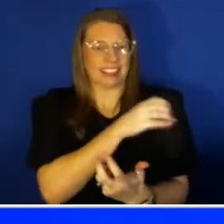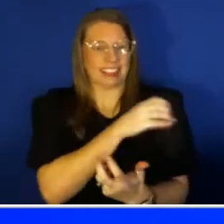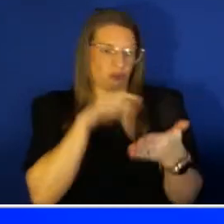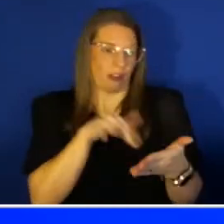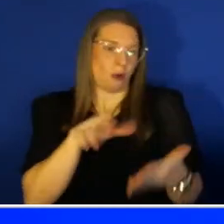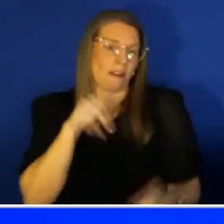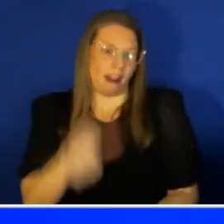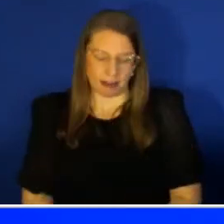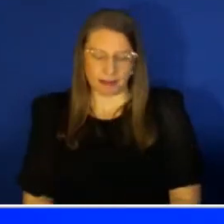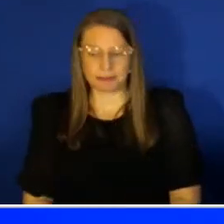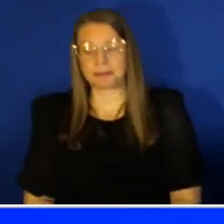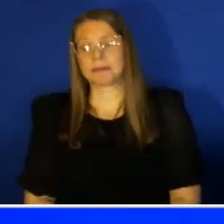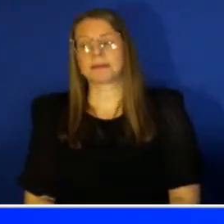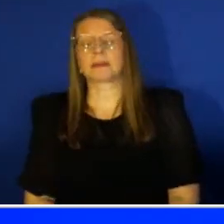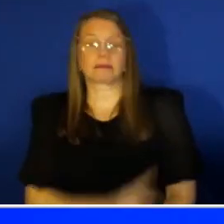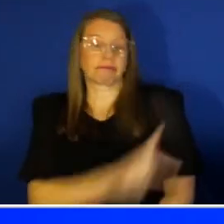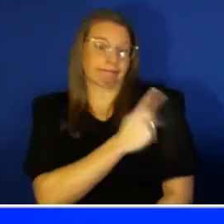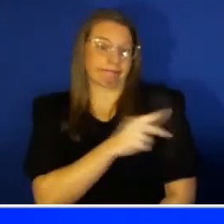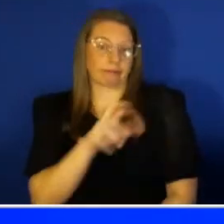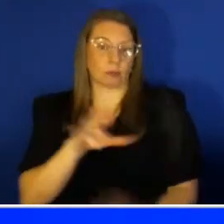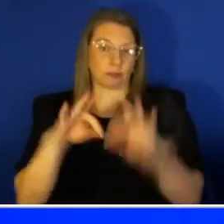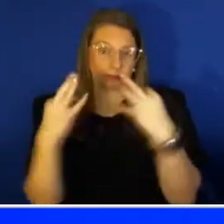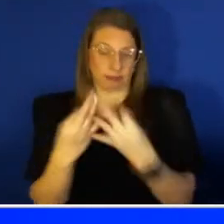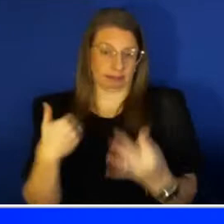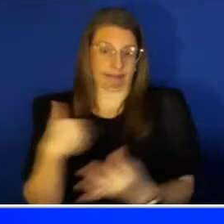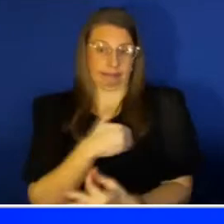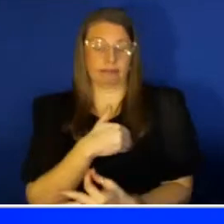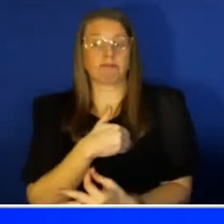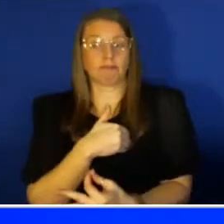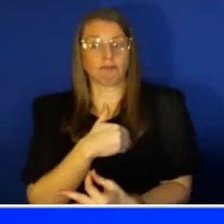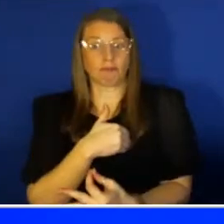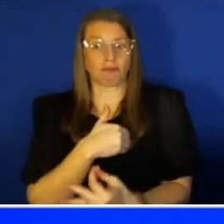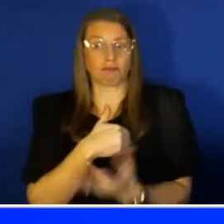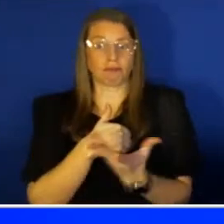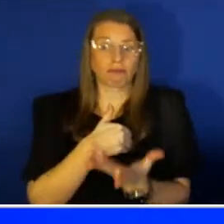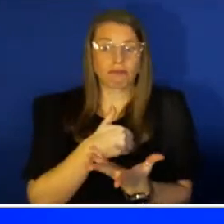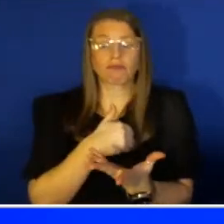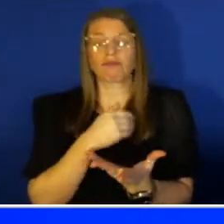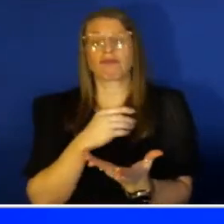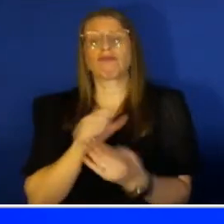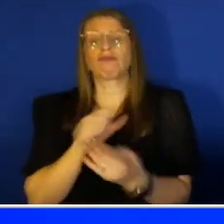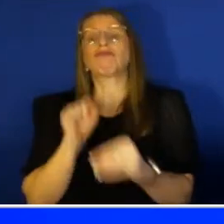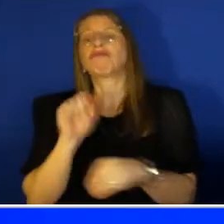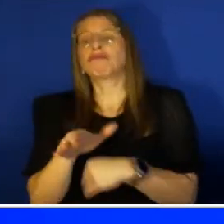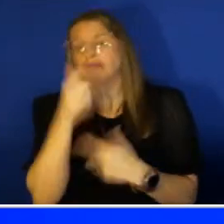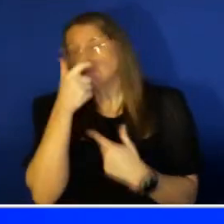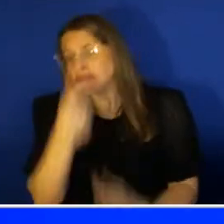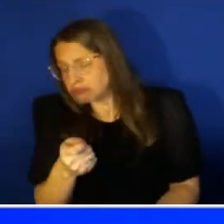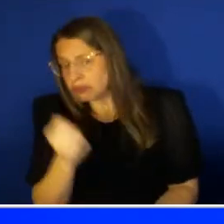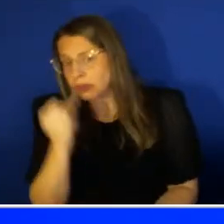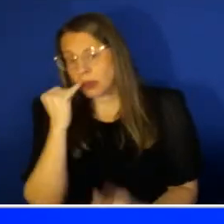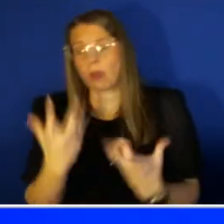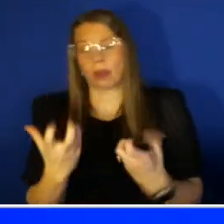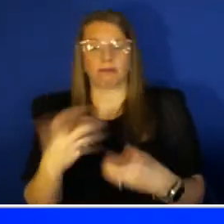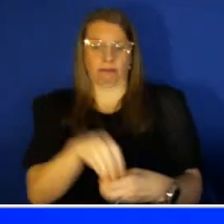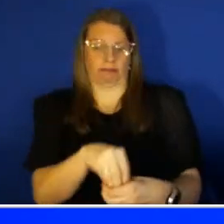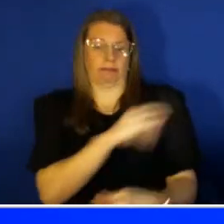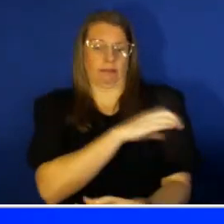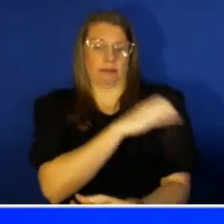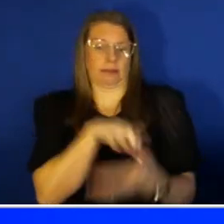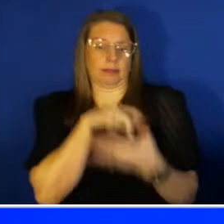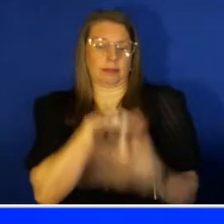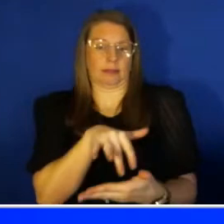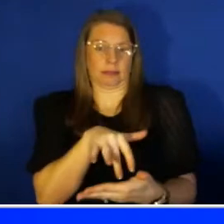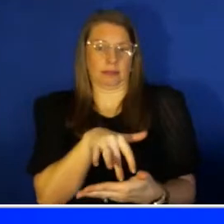a patient or a family member could express their interest if they want to participate in a clinical trial by just clicking